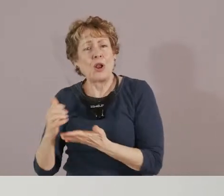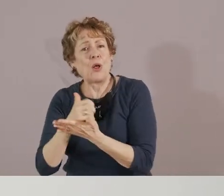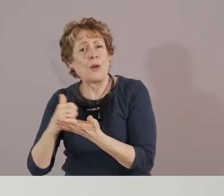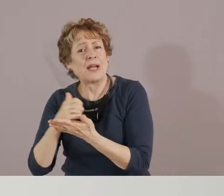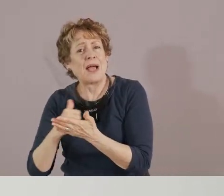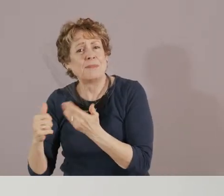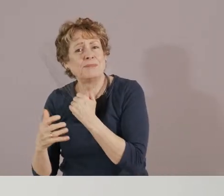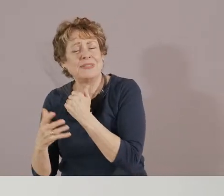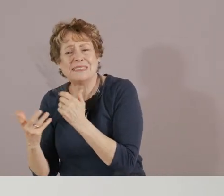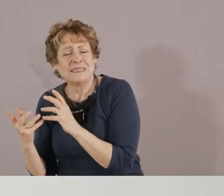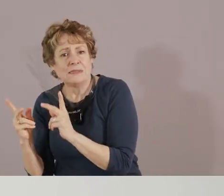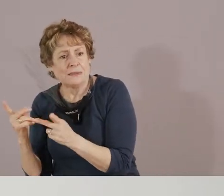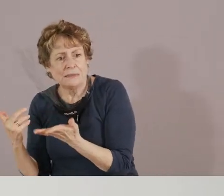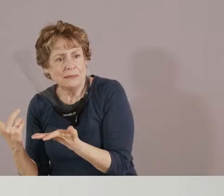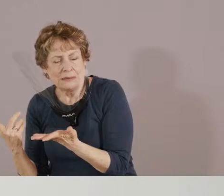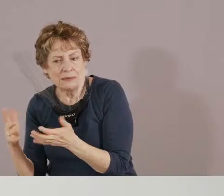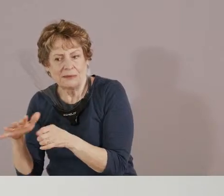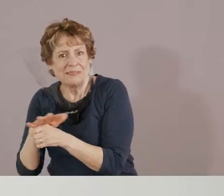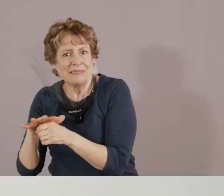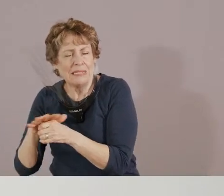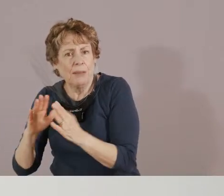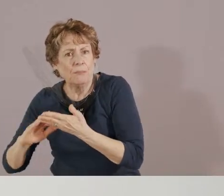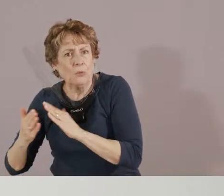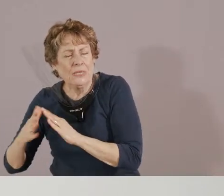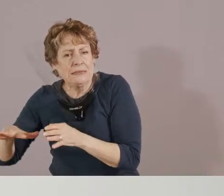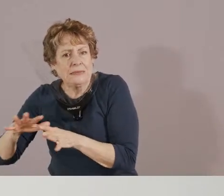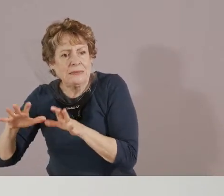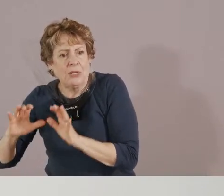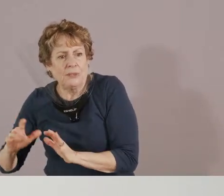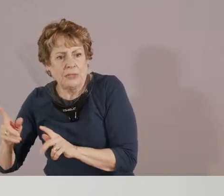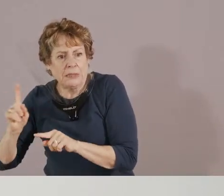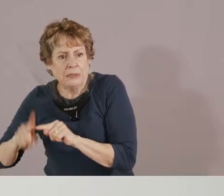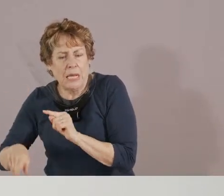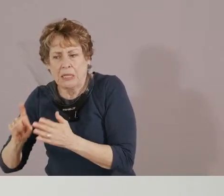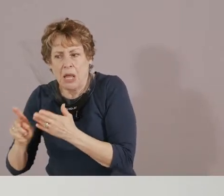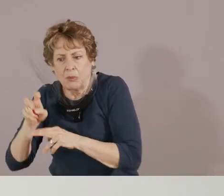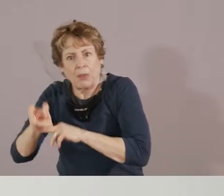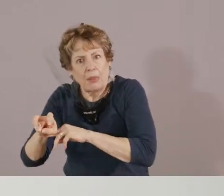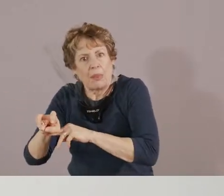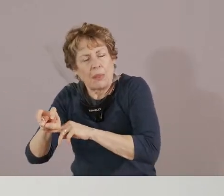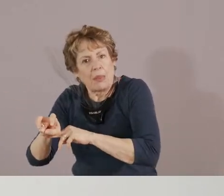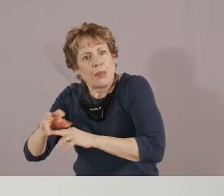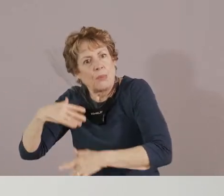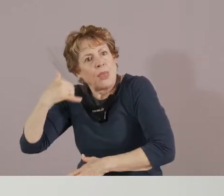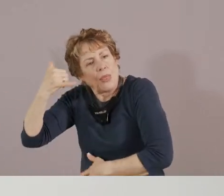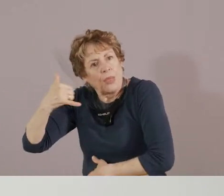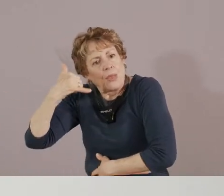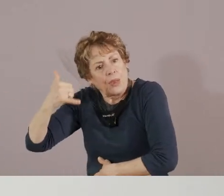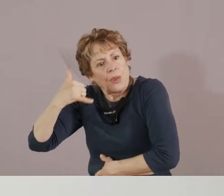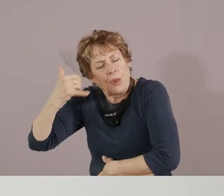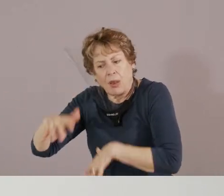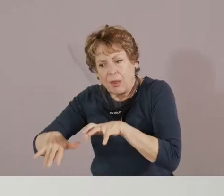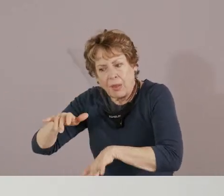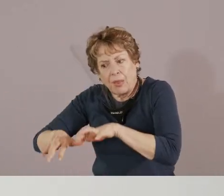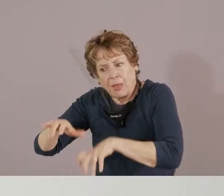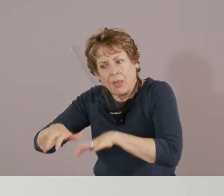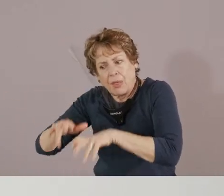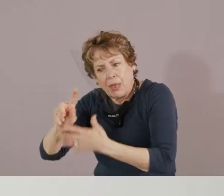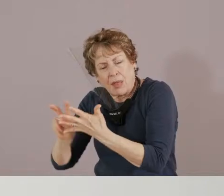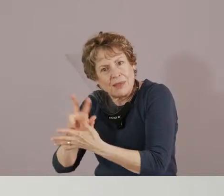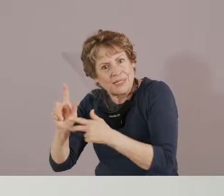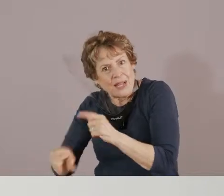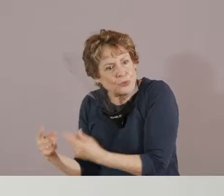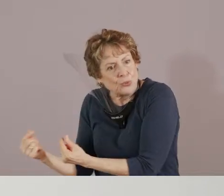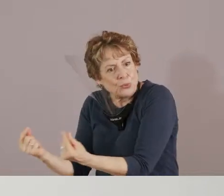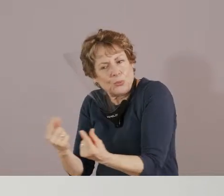be in front of their computers for several hours or be on hold for several hours to book an appointment. Can you talk about how the state plans to ensure an equitable rollout